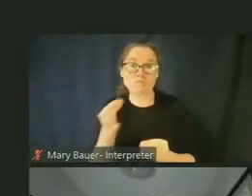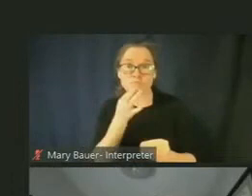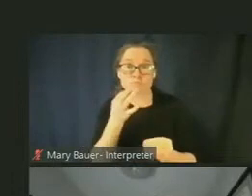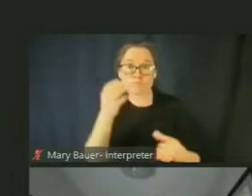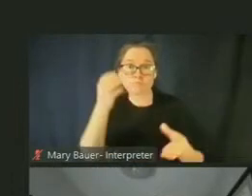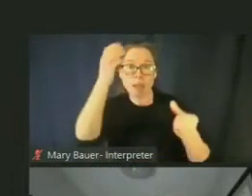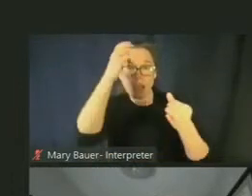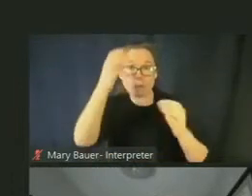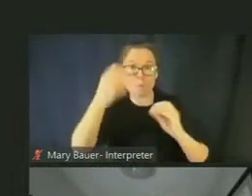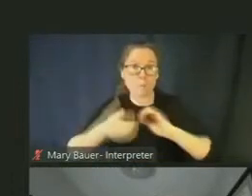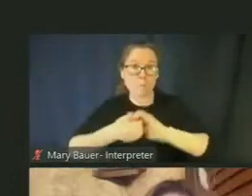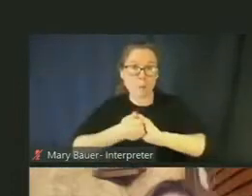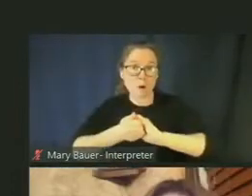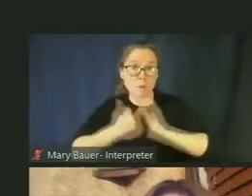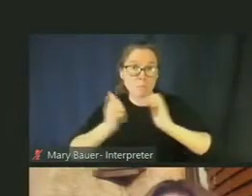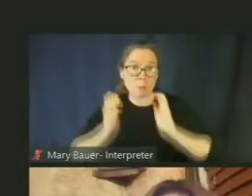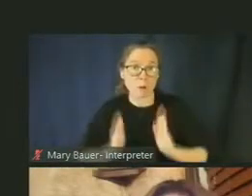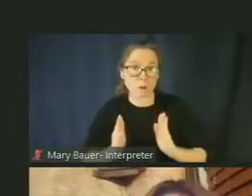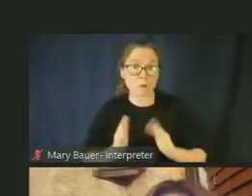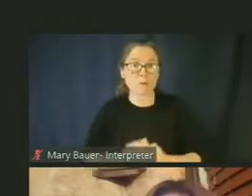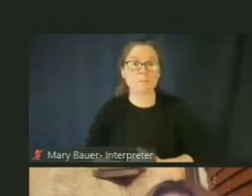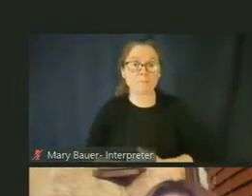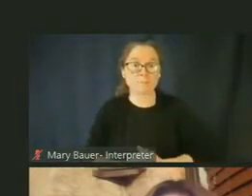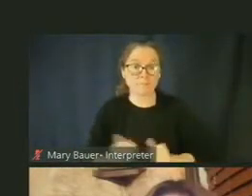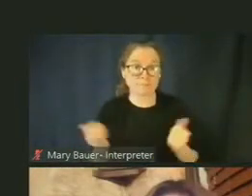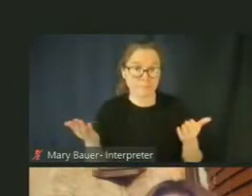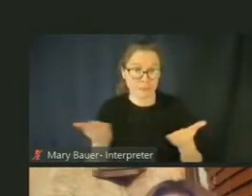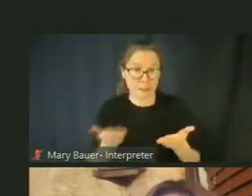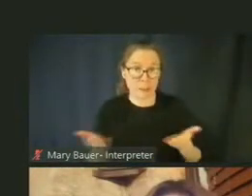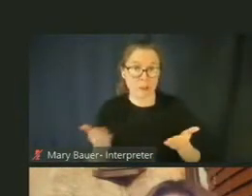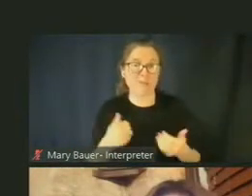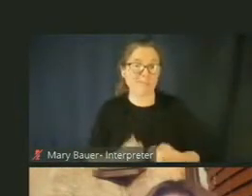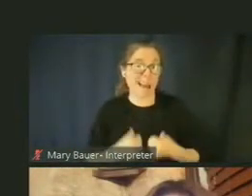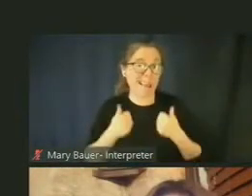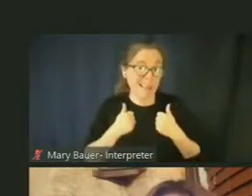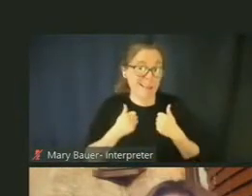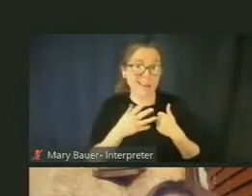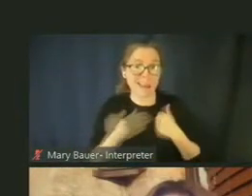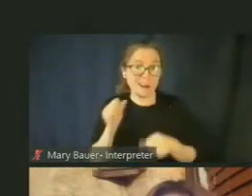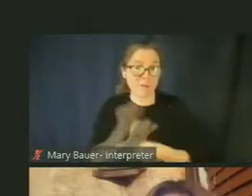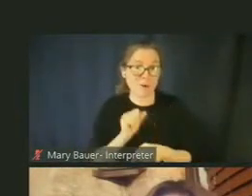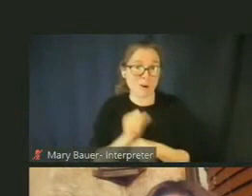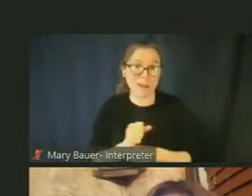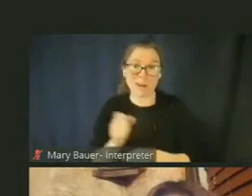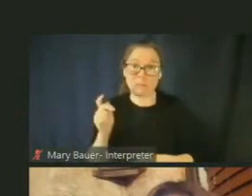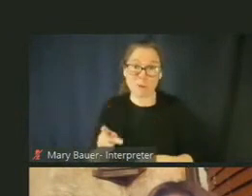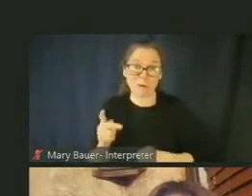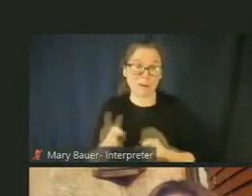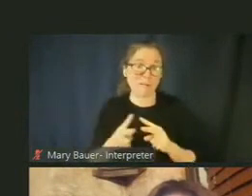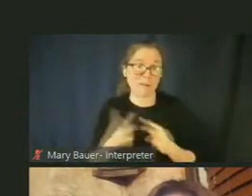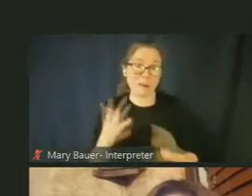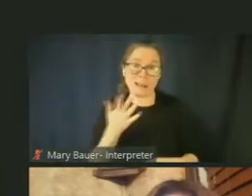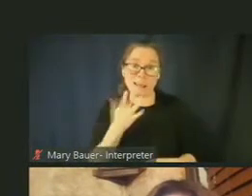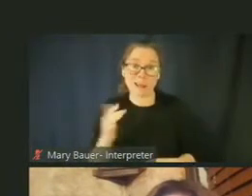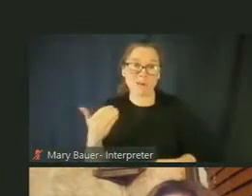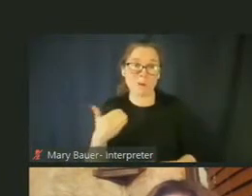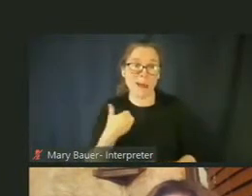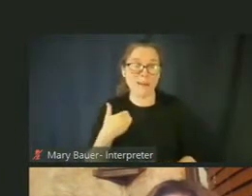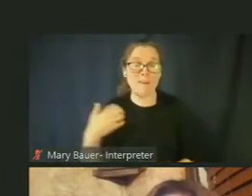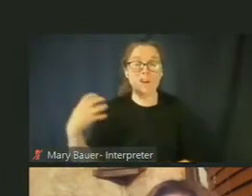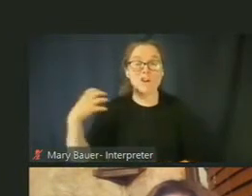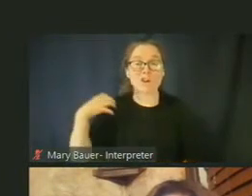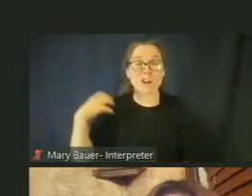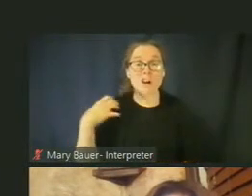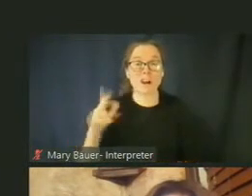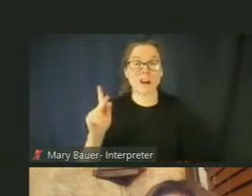think that one of the things living and working in Portland, I feel so fortunate to have Chair Kafori's leadership